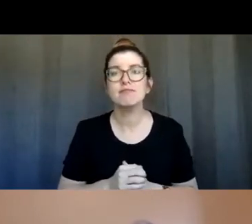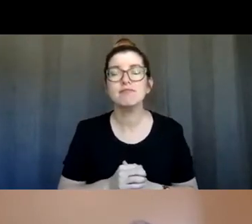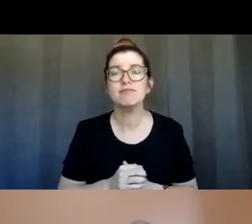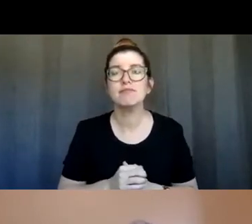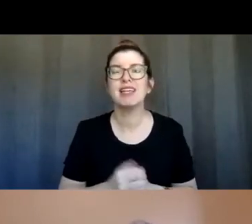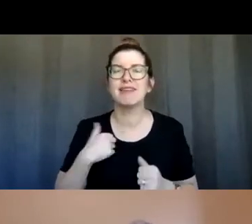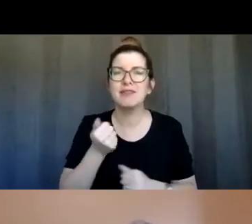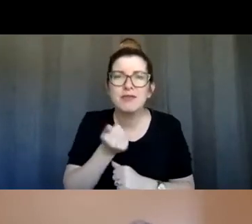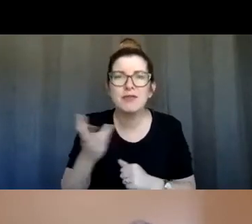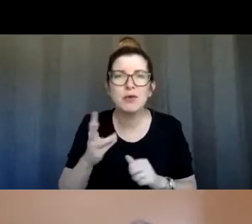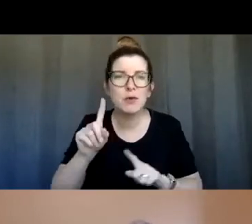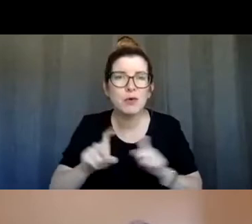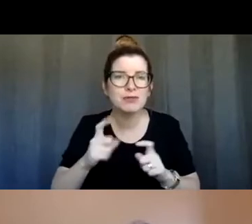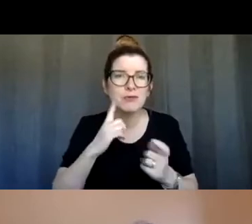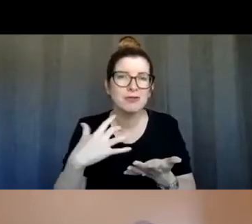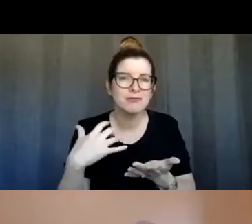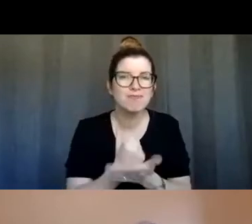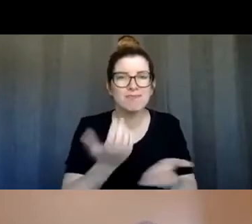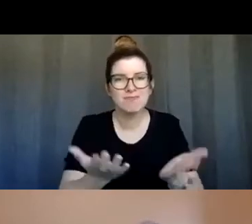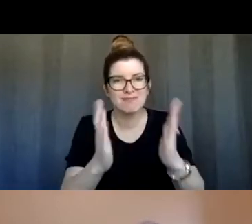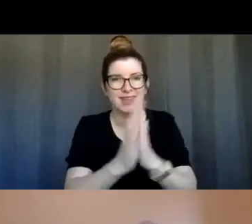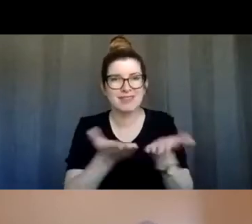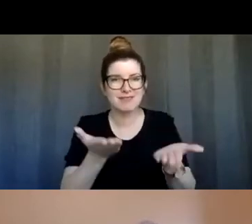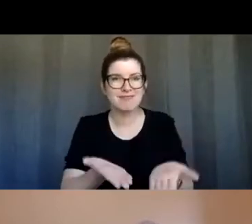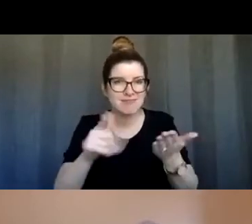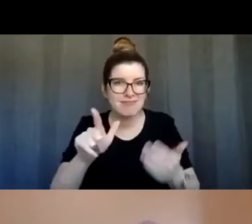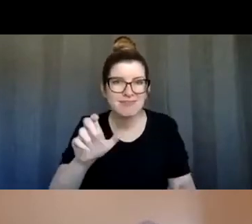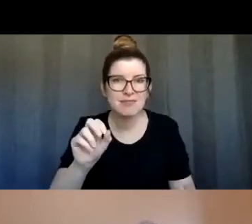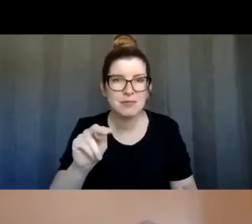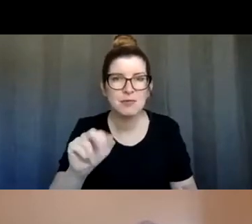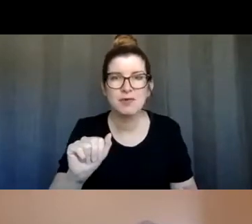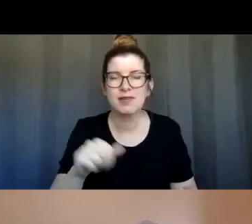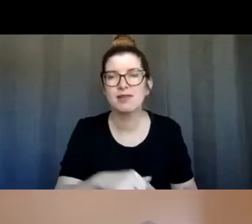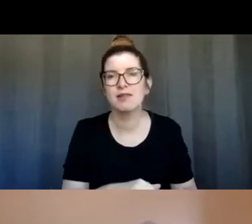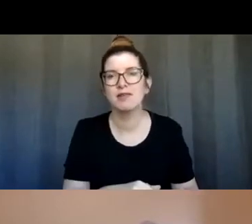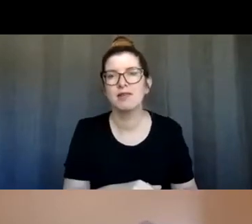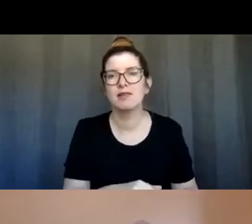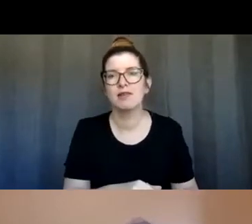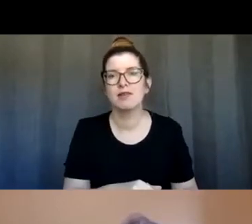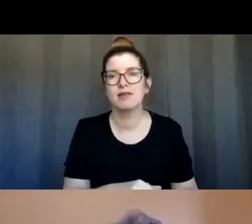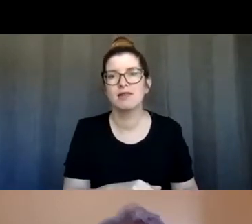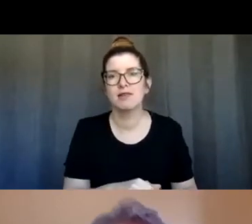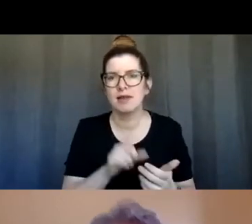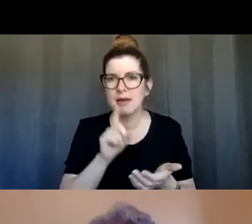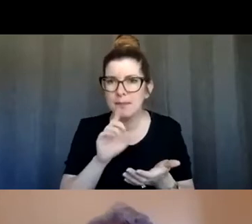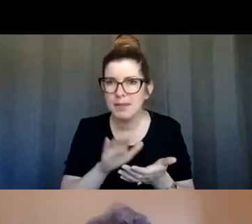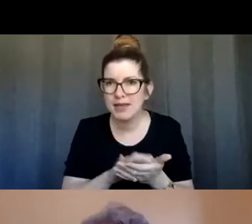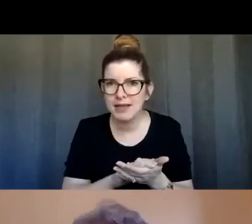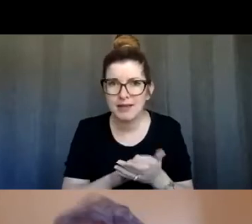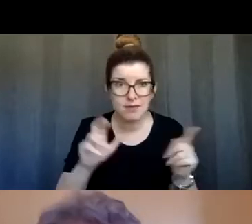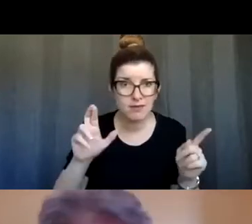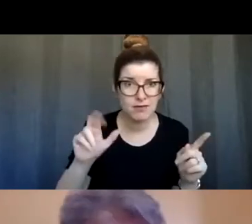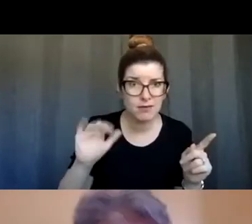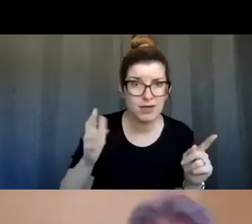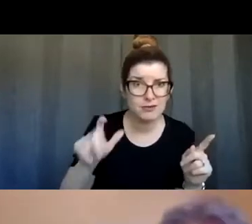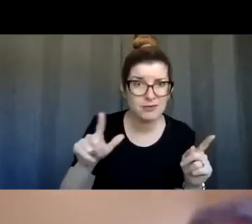So we have a few questions that we'd like to ask Ms. Leona. I believe, Rachel, are you gonna